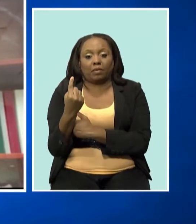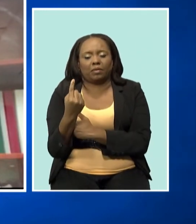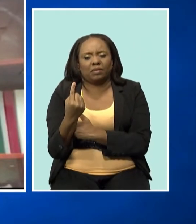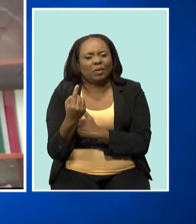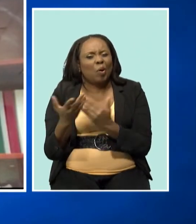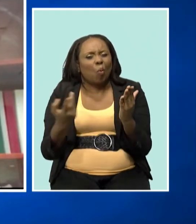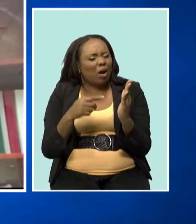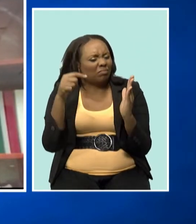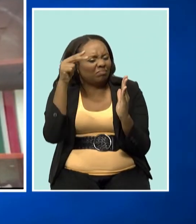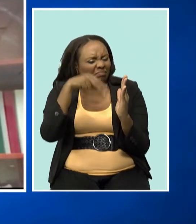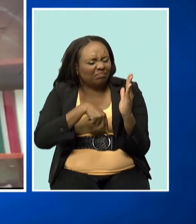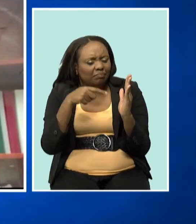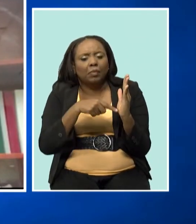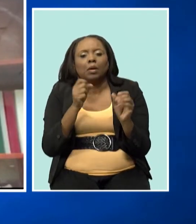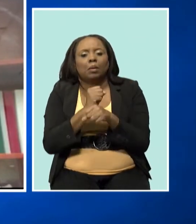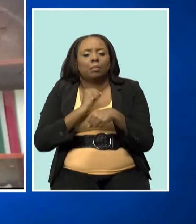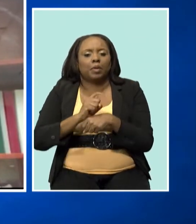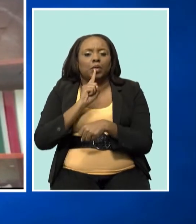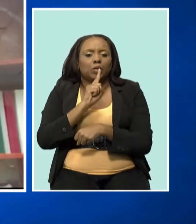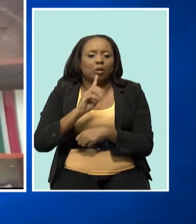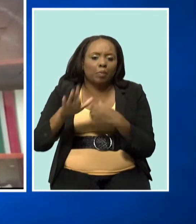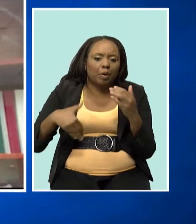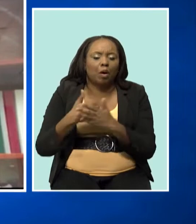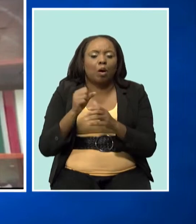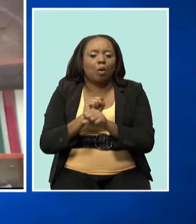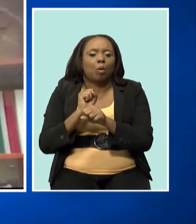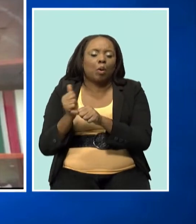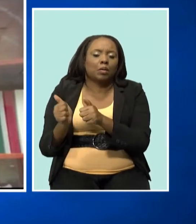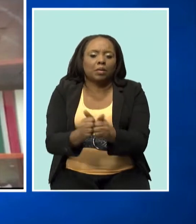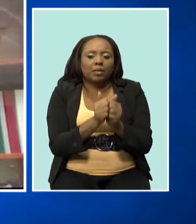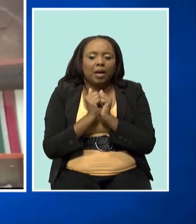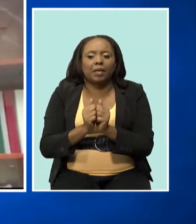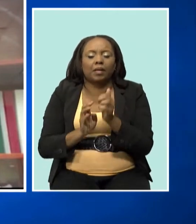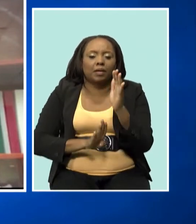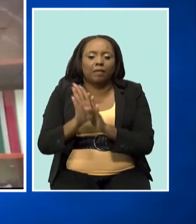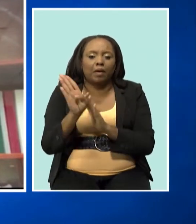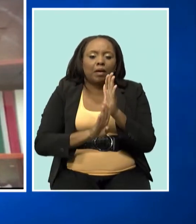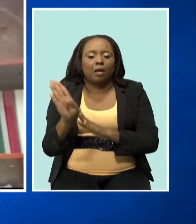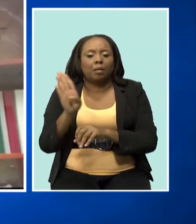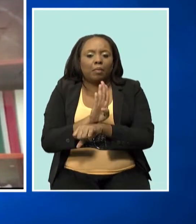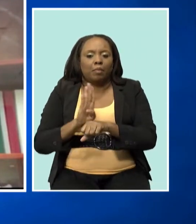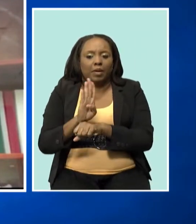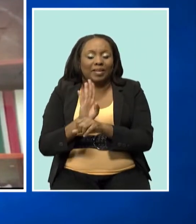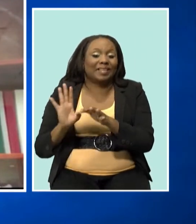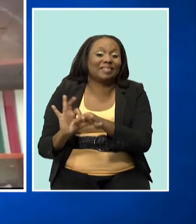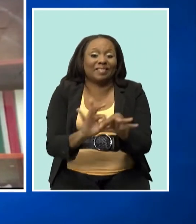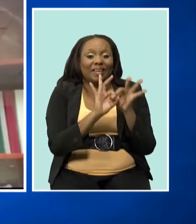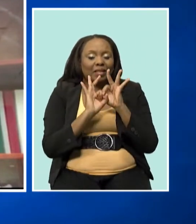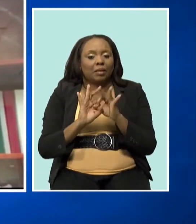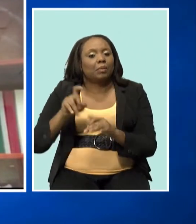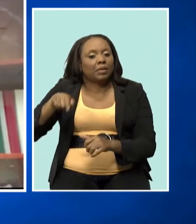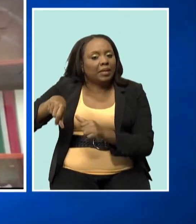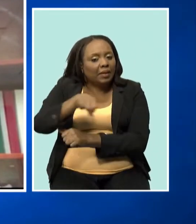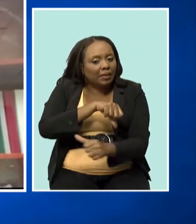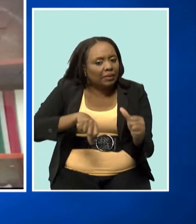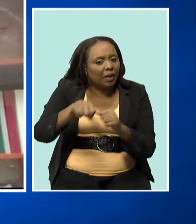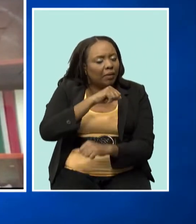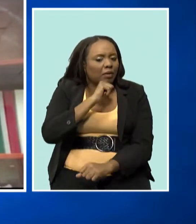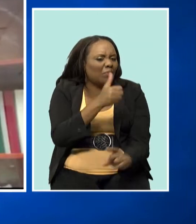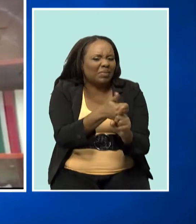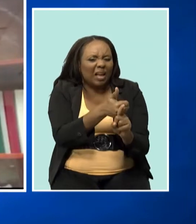the workers Sir Roy Trotman, and the leader of the private sector Sir John Stanley Goddard. These men, along with